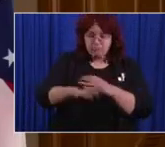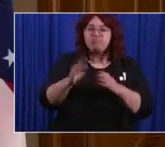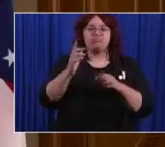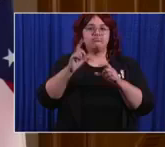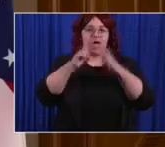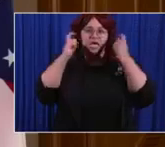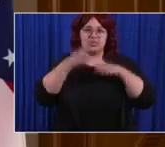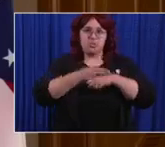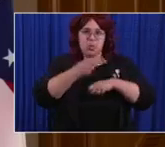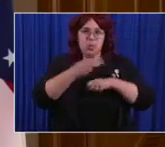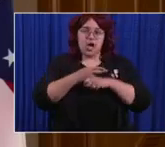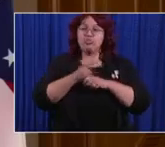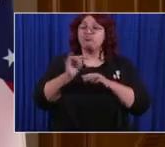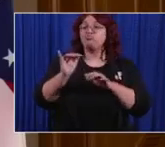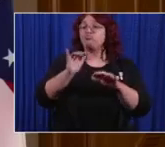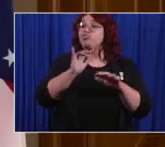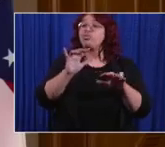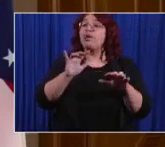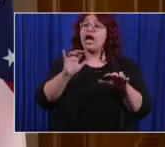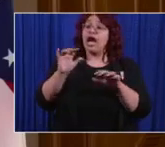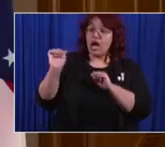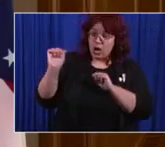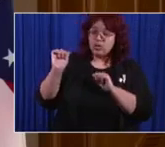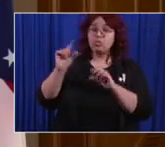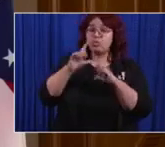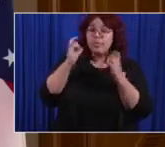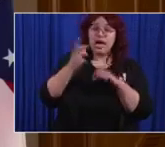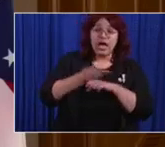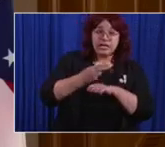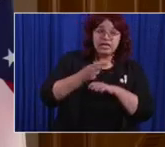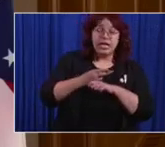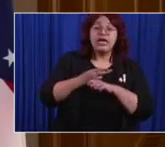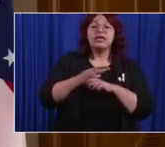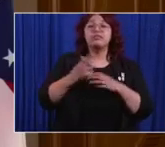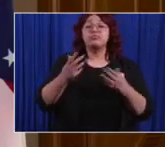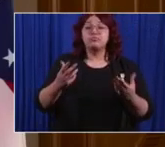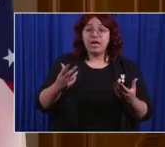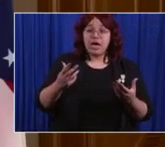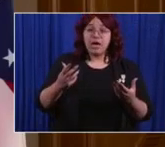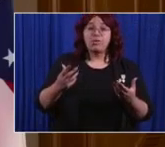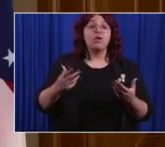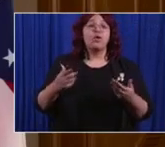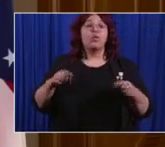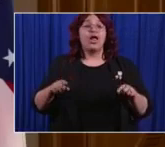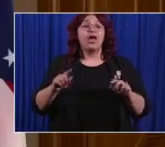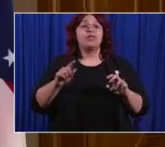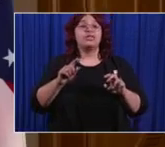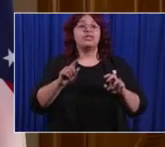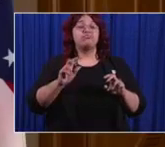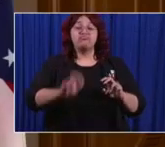time, watching the match, I, had a mask on. Part of the time I didn't.